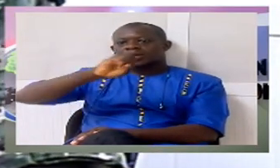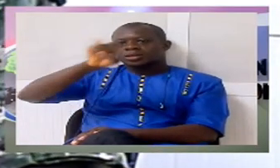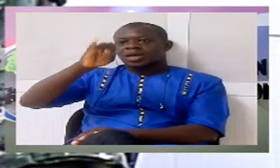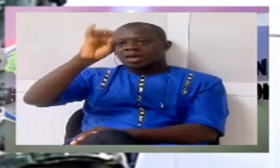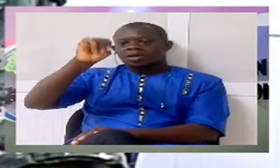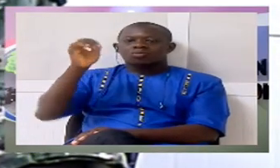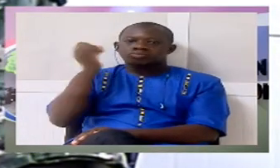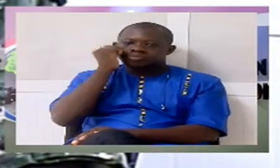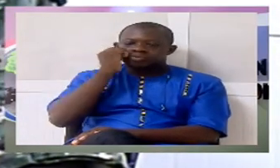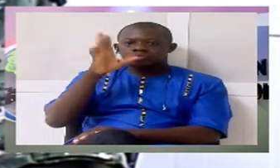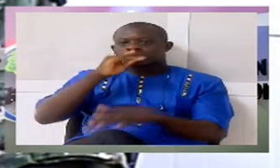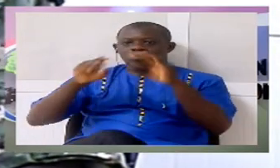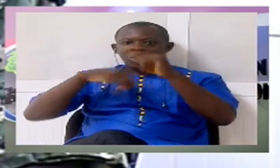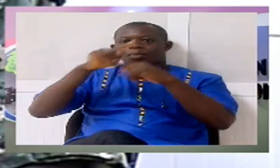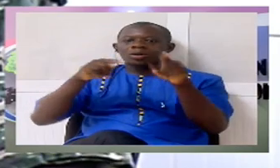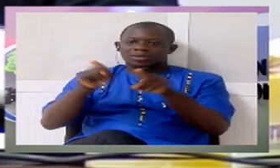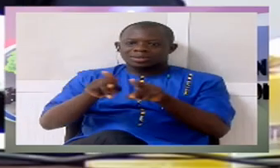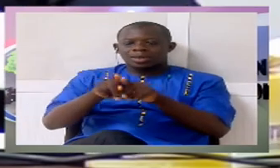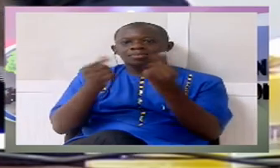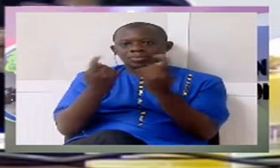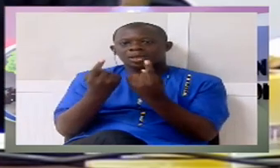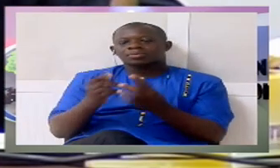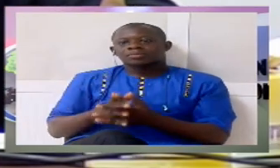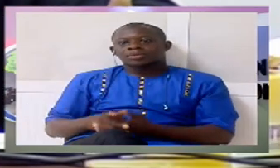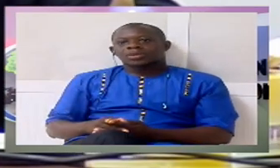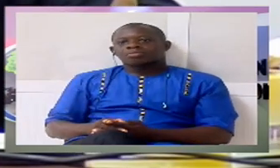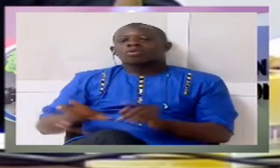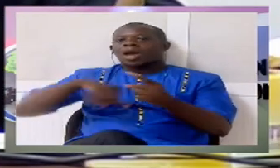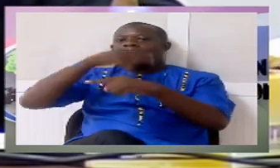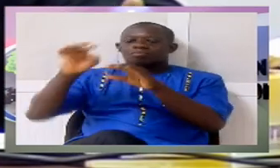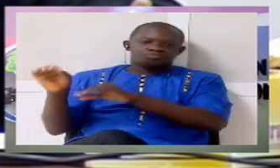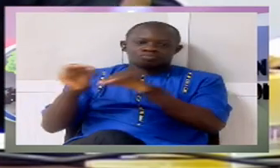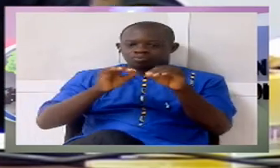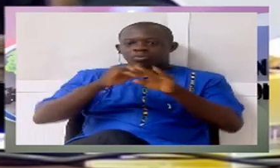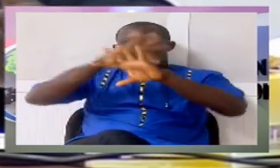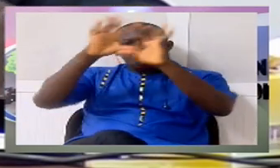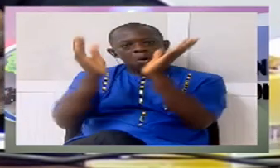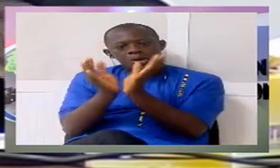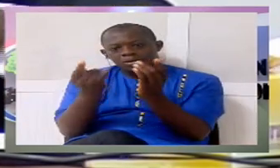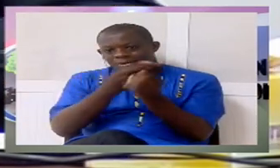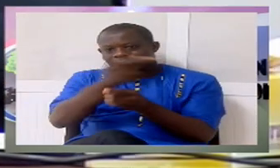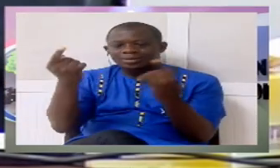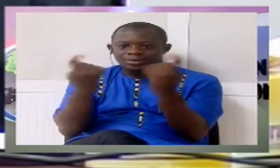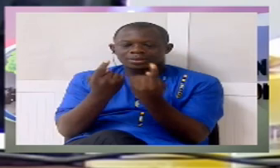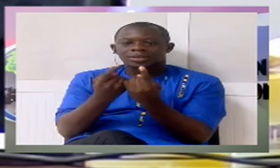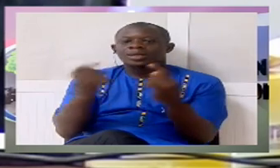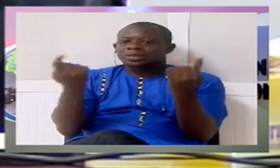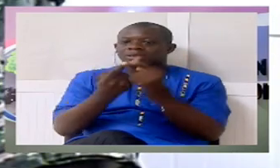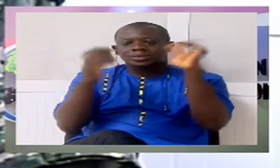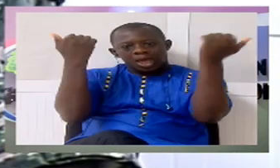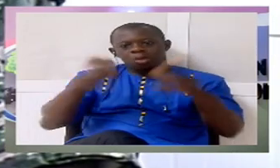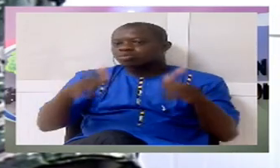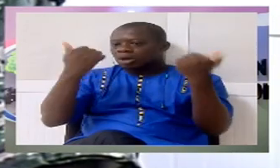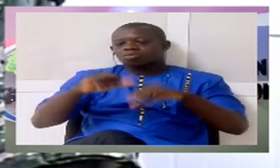He also emphasized the same thing. But in spite of all that, these things continue to happen.